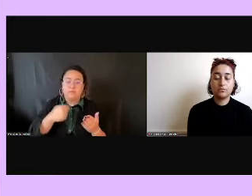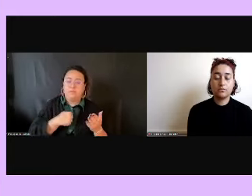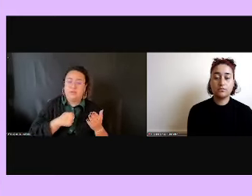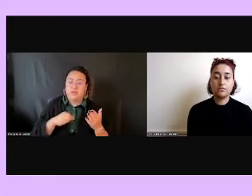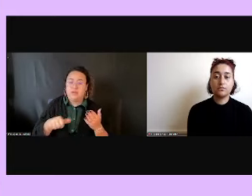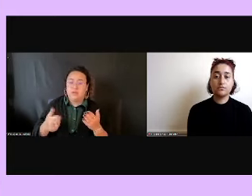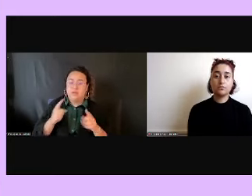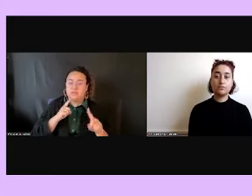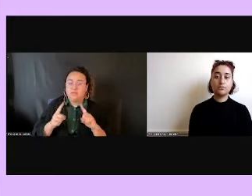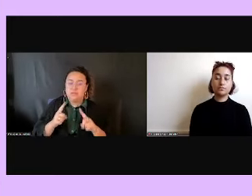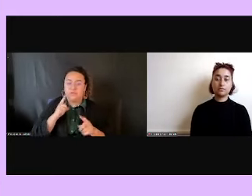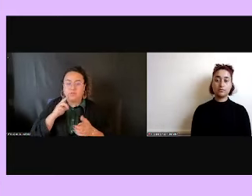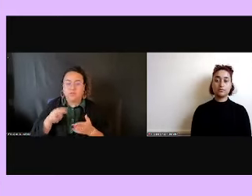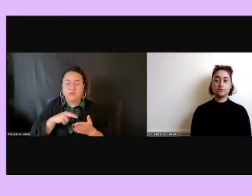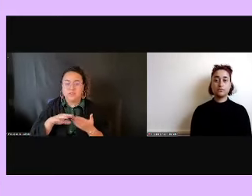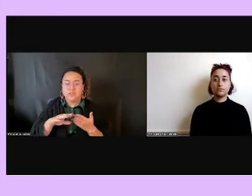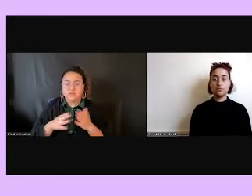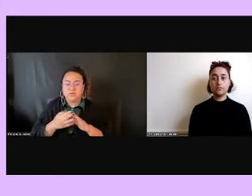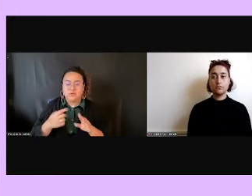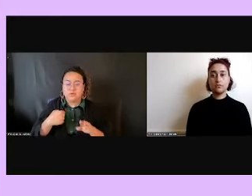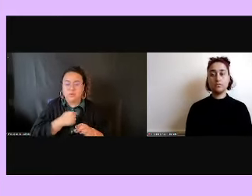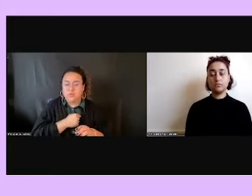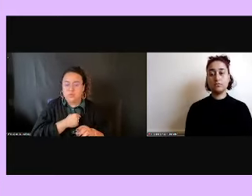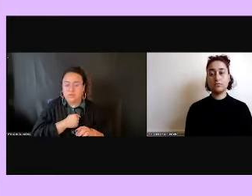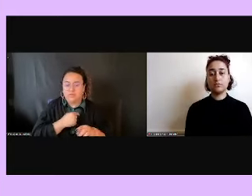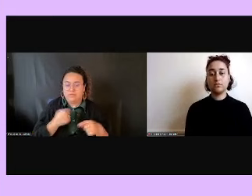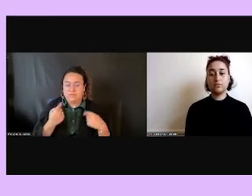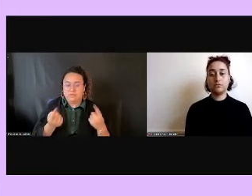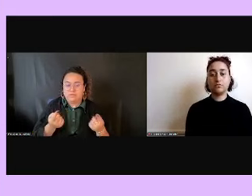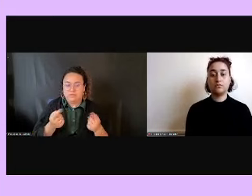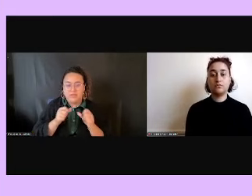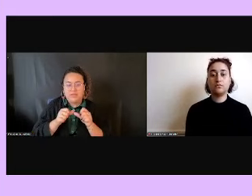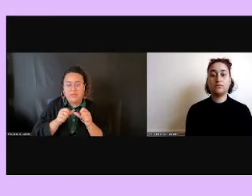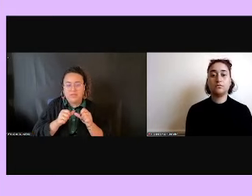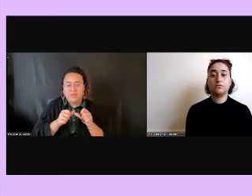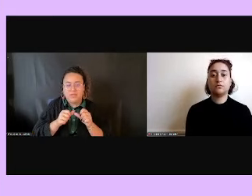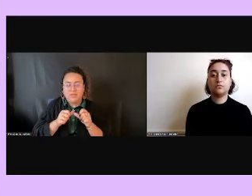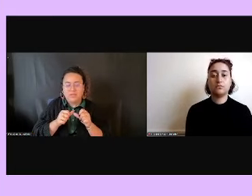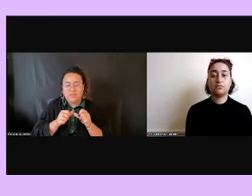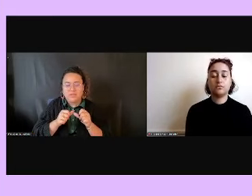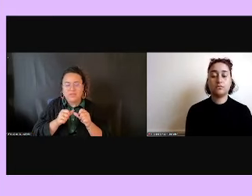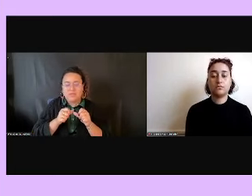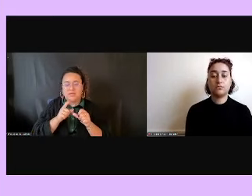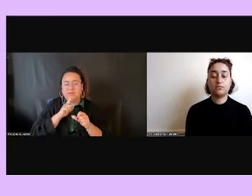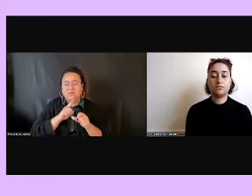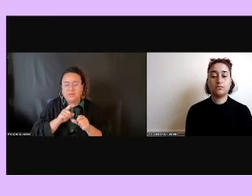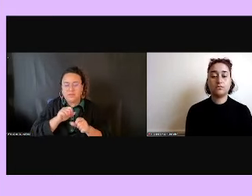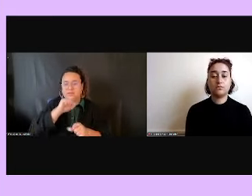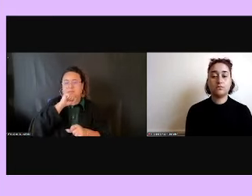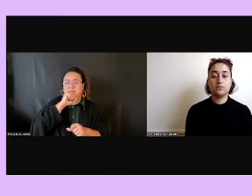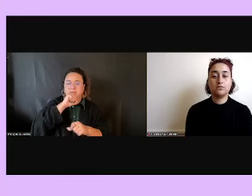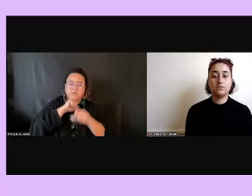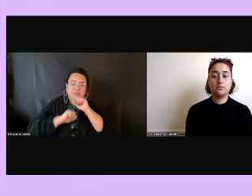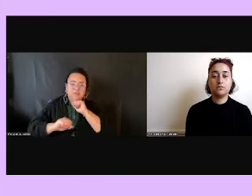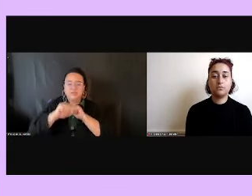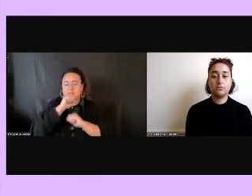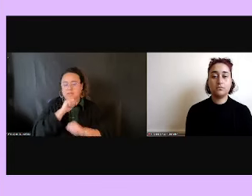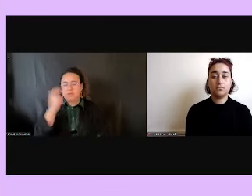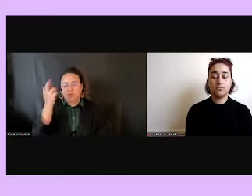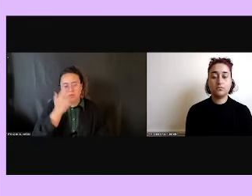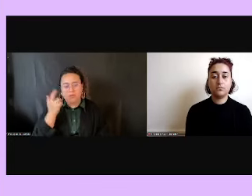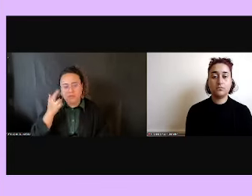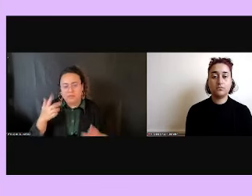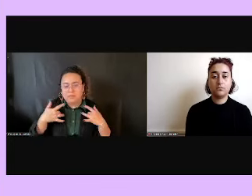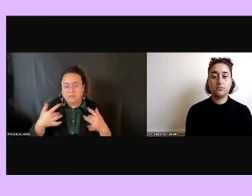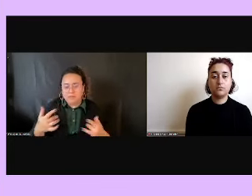especially in the dance community, we've keep on bumping up against this realization that so often institutions